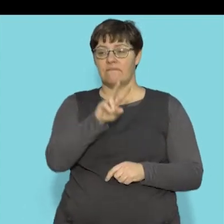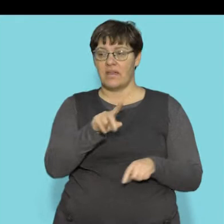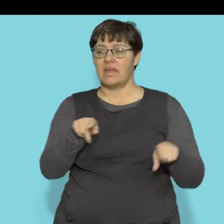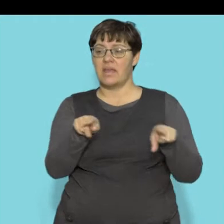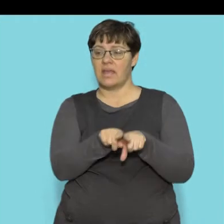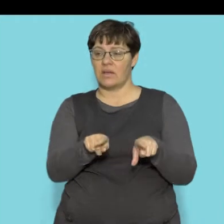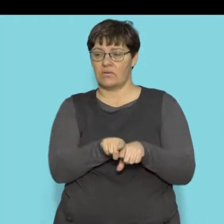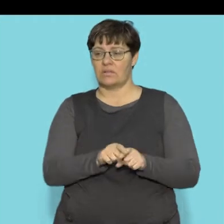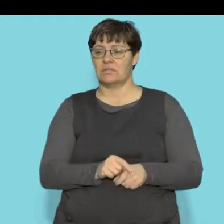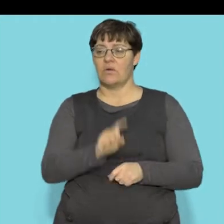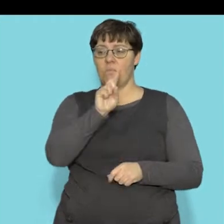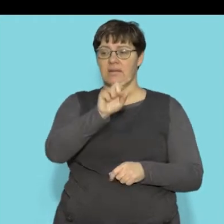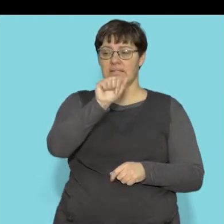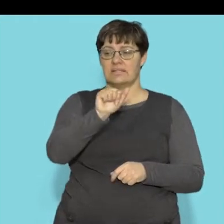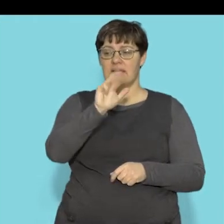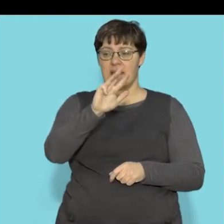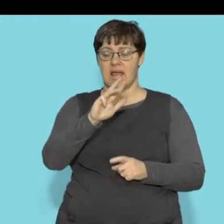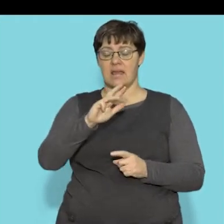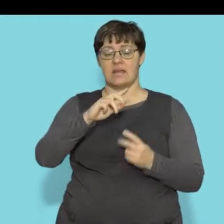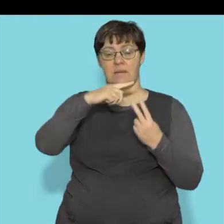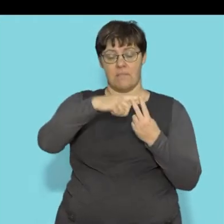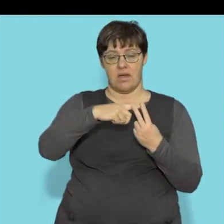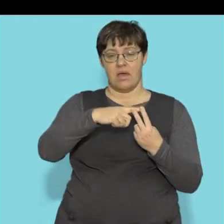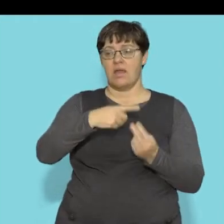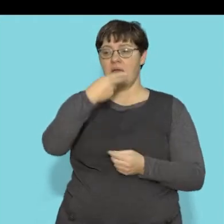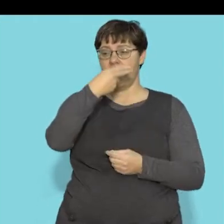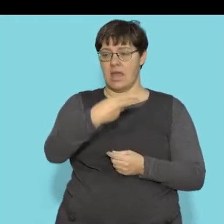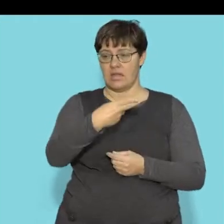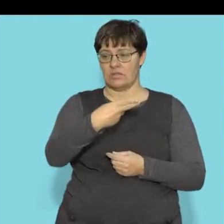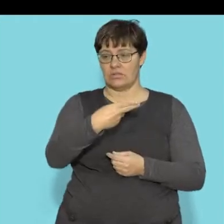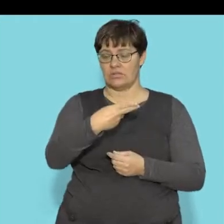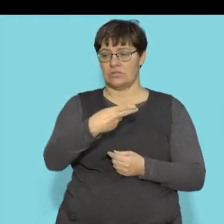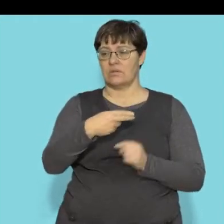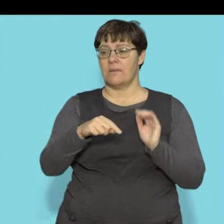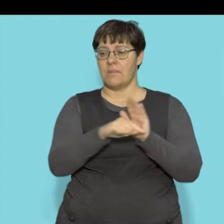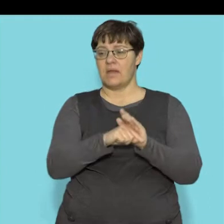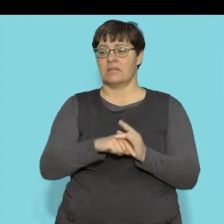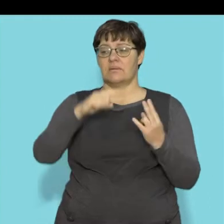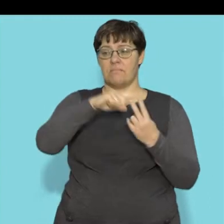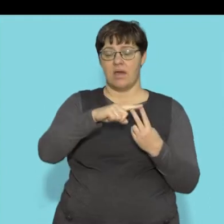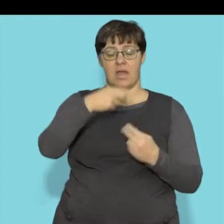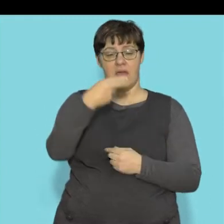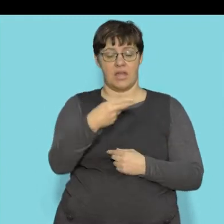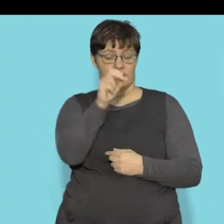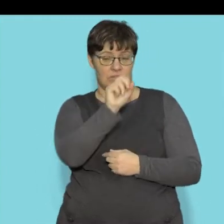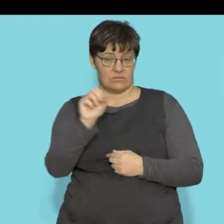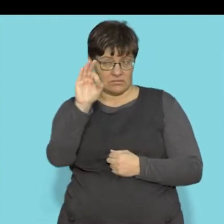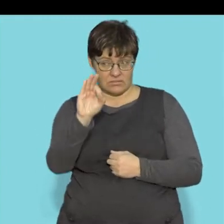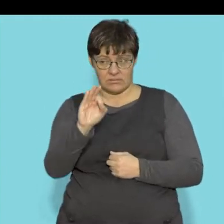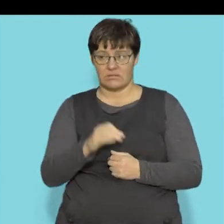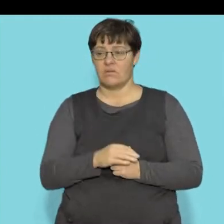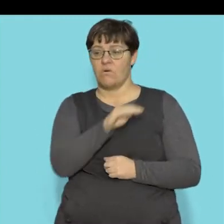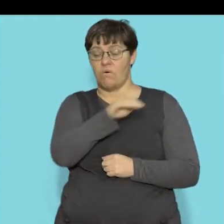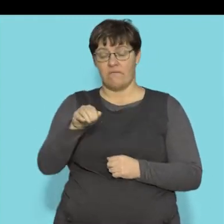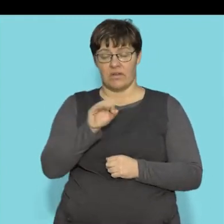to 169 pi h minus pi h cubed over 3. Then B